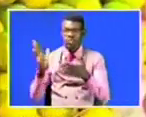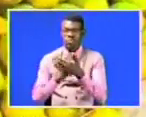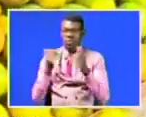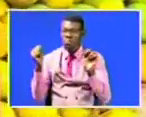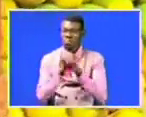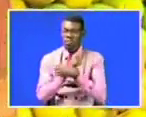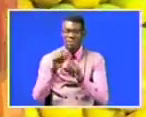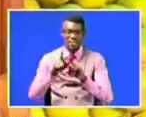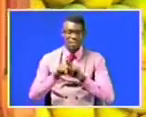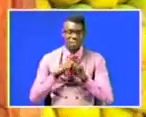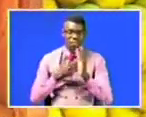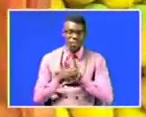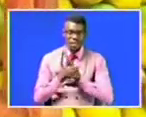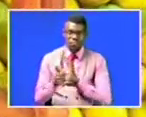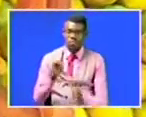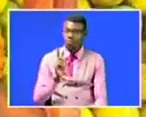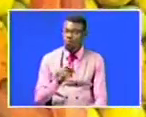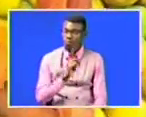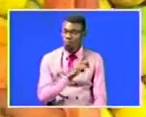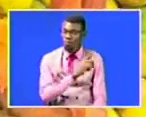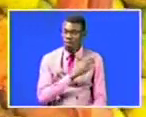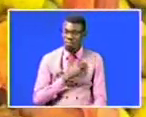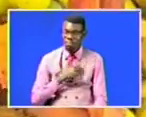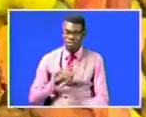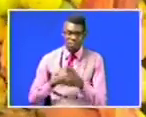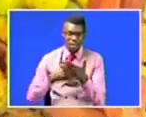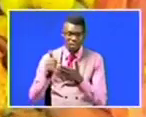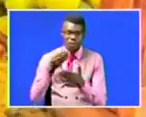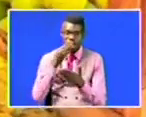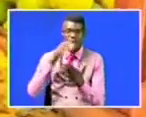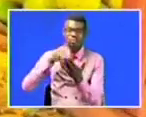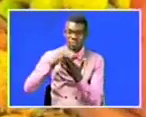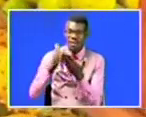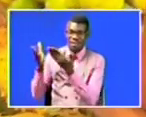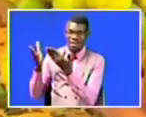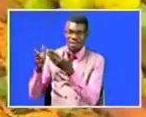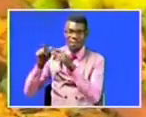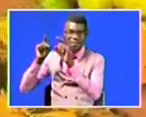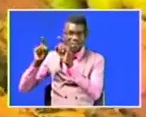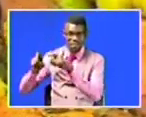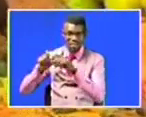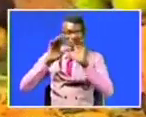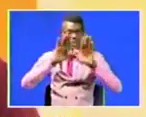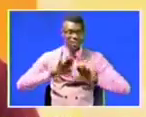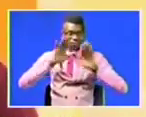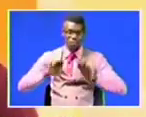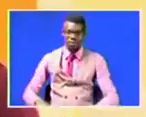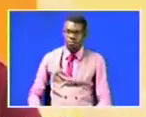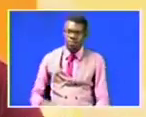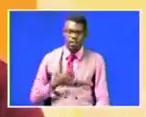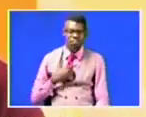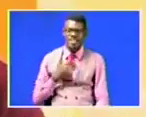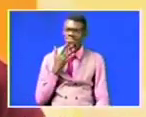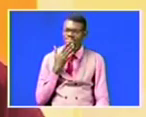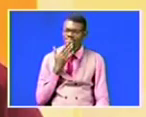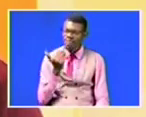also warning consumers to be more careful when buying food from supermarkets. I keep on asking myself every day, how come when